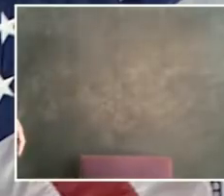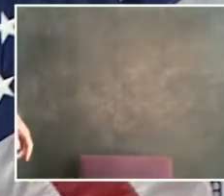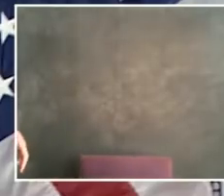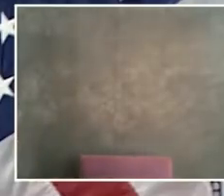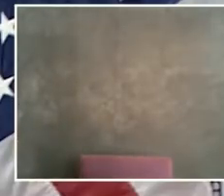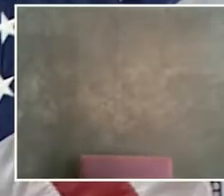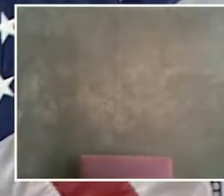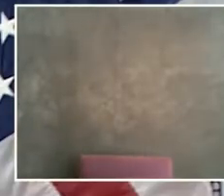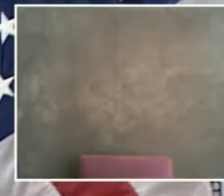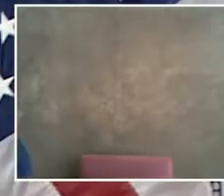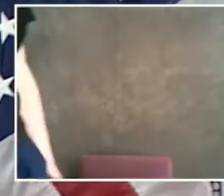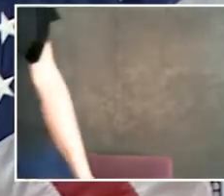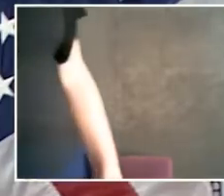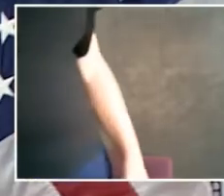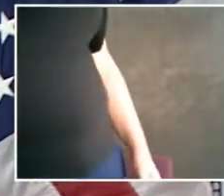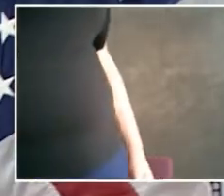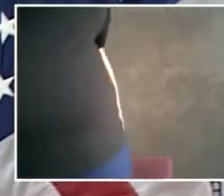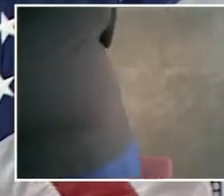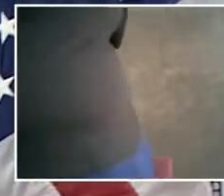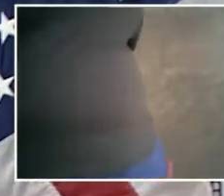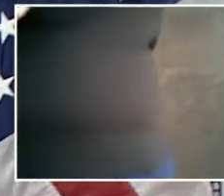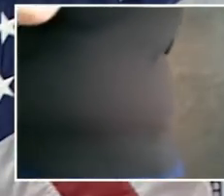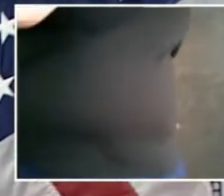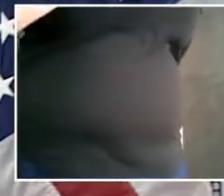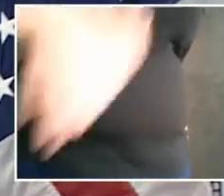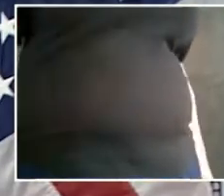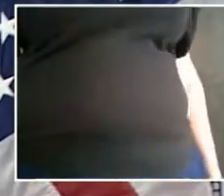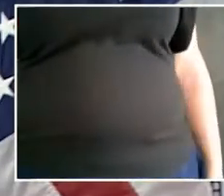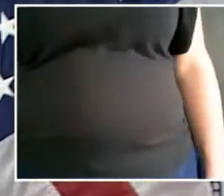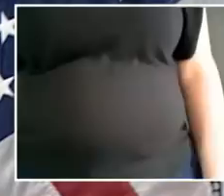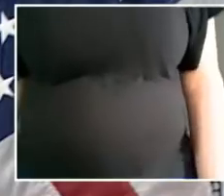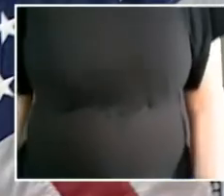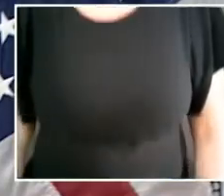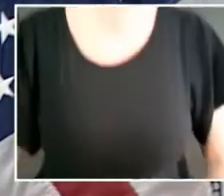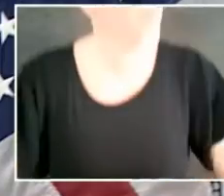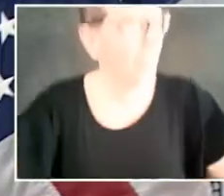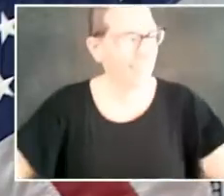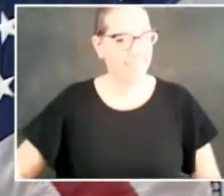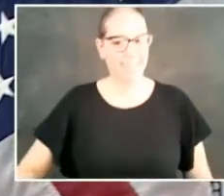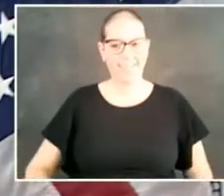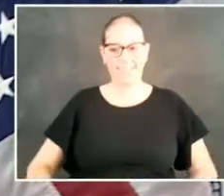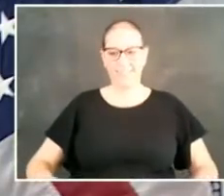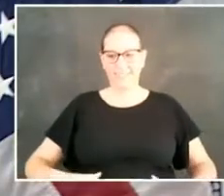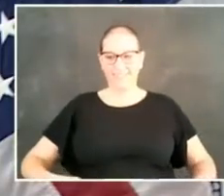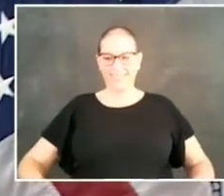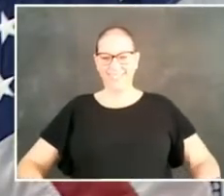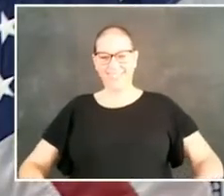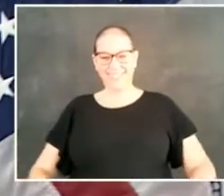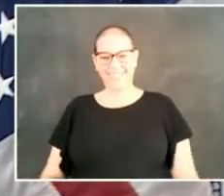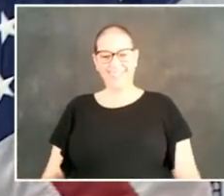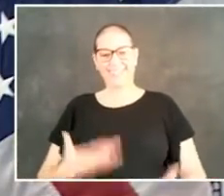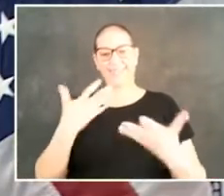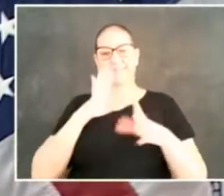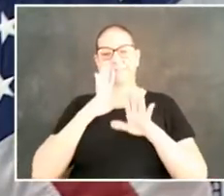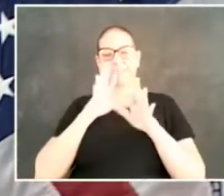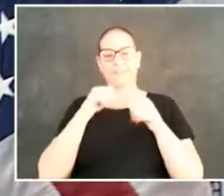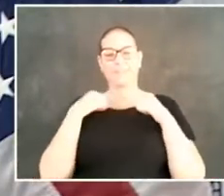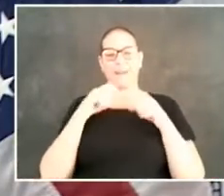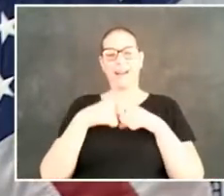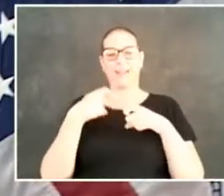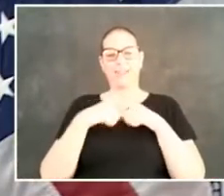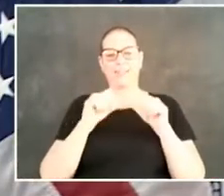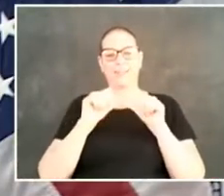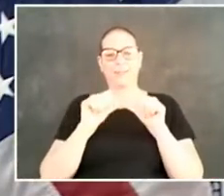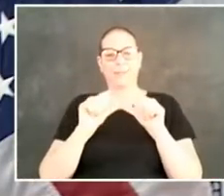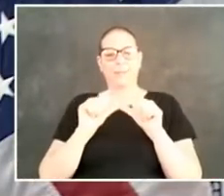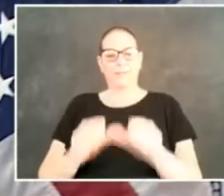los esfuerzos de los neoyorquinos. Pero si se abre la ciudad muy